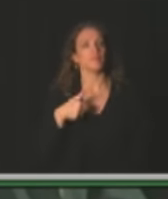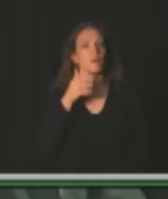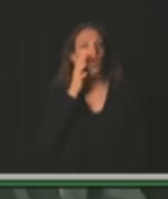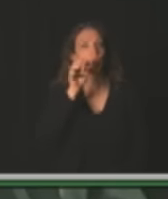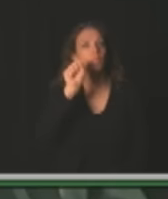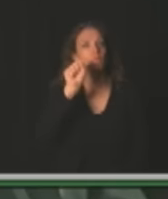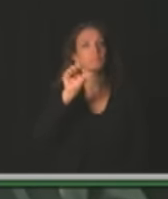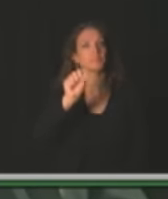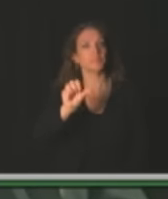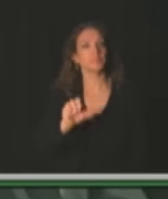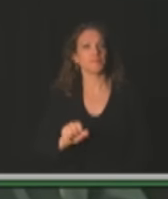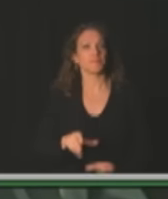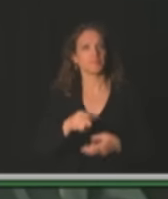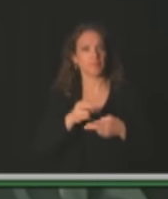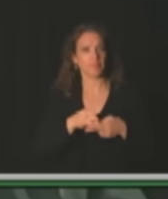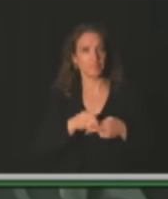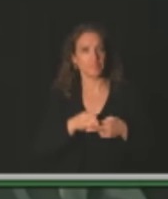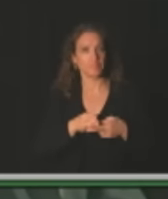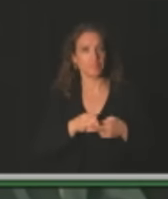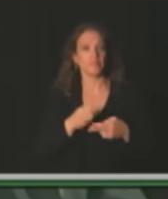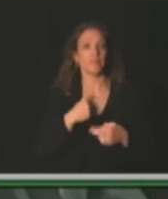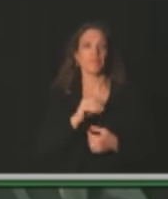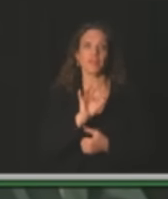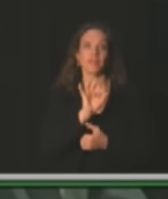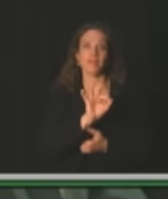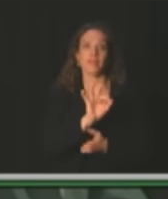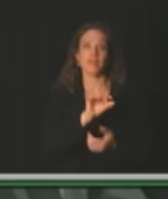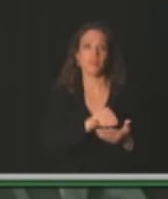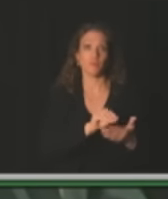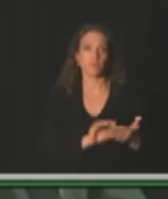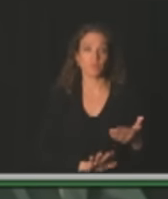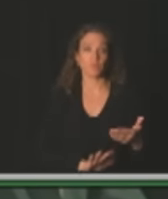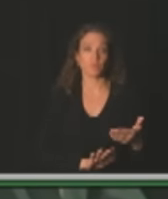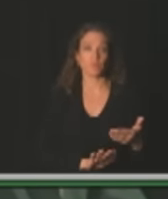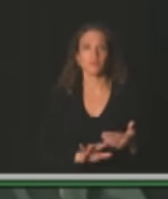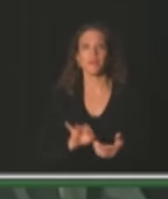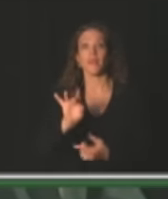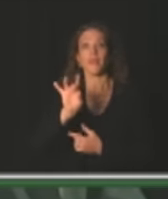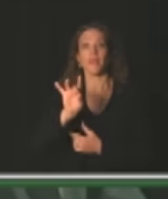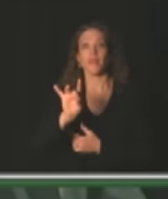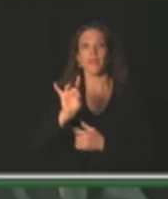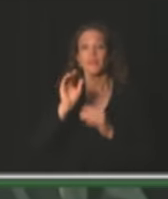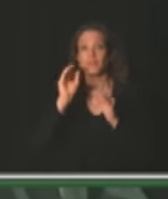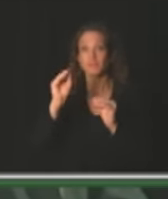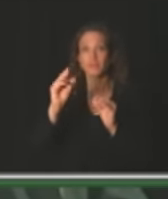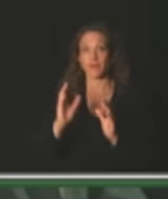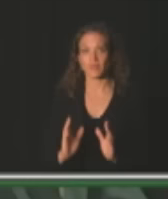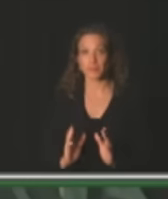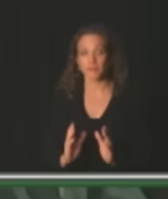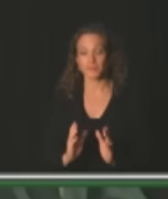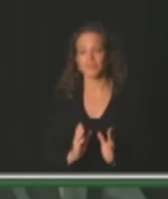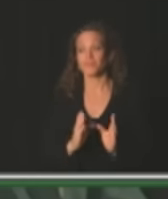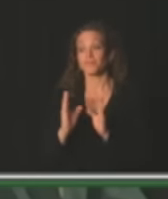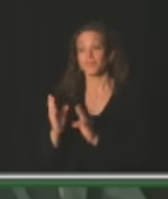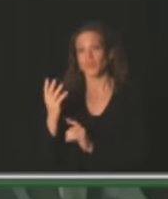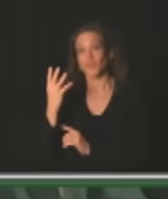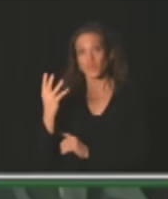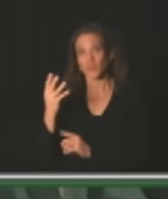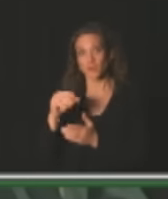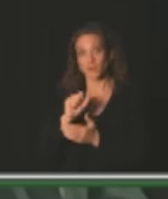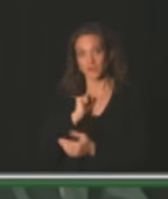names of the 9 students, 8 faculty members, and 4